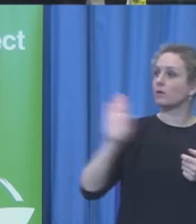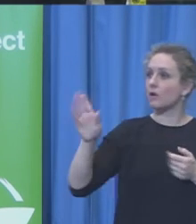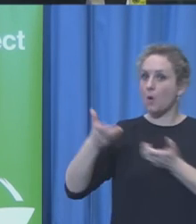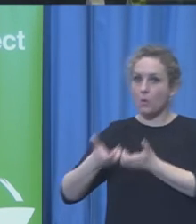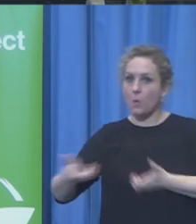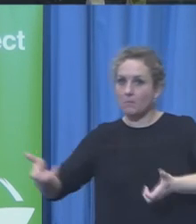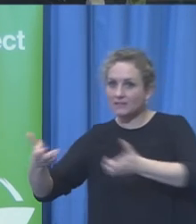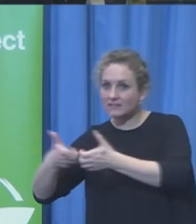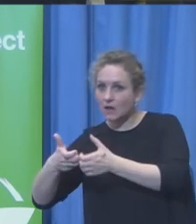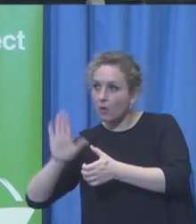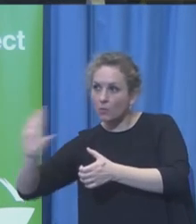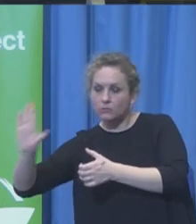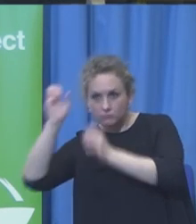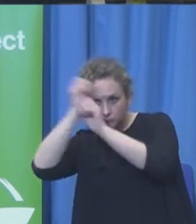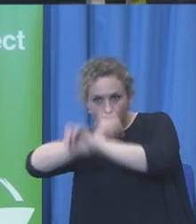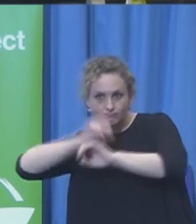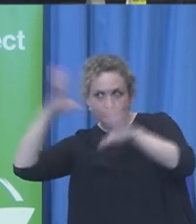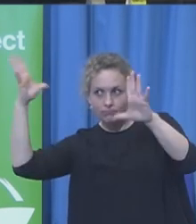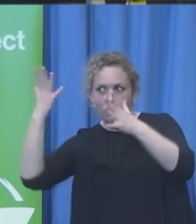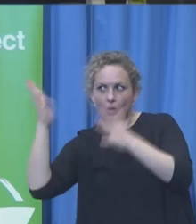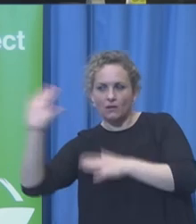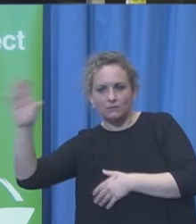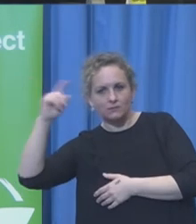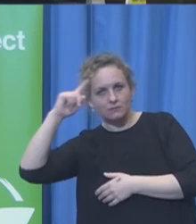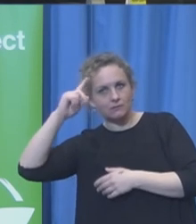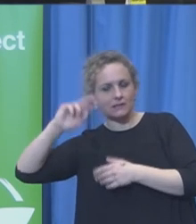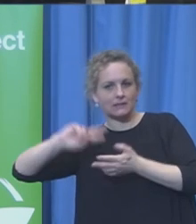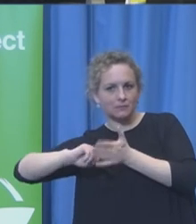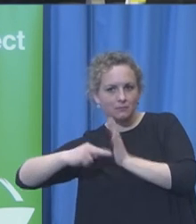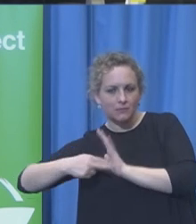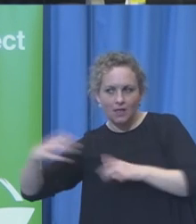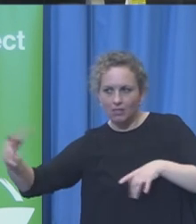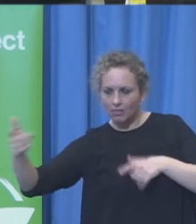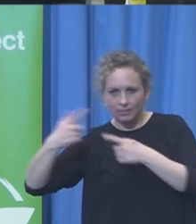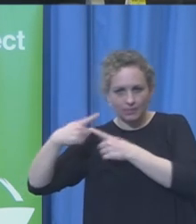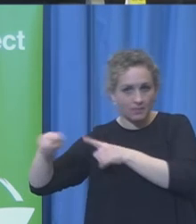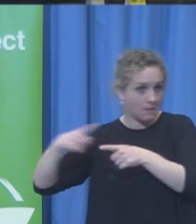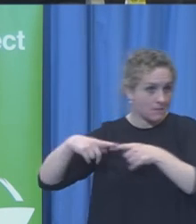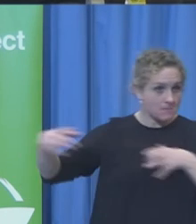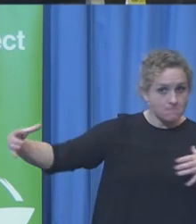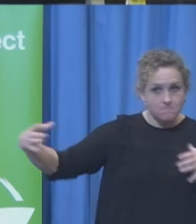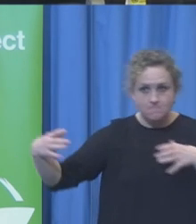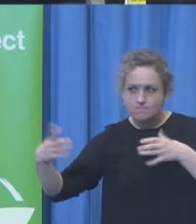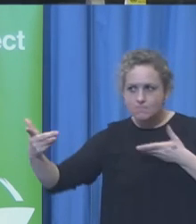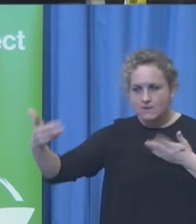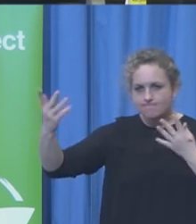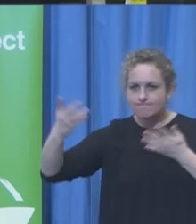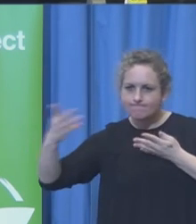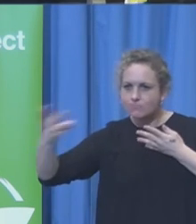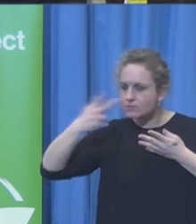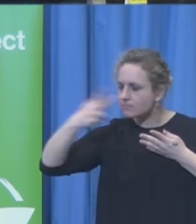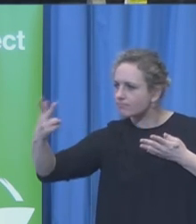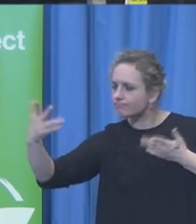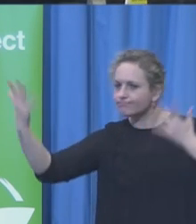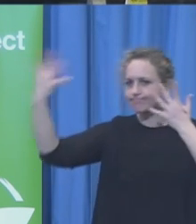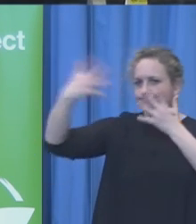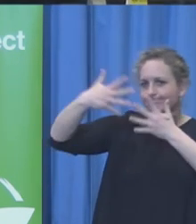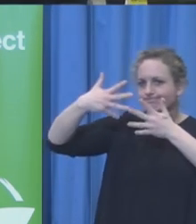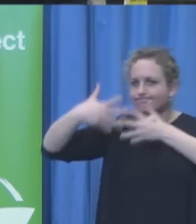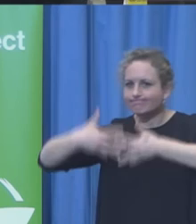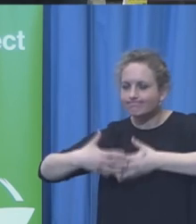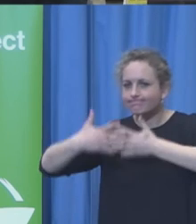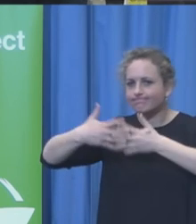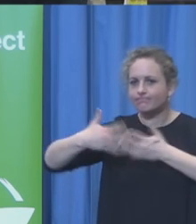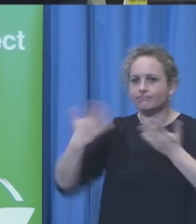regulation, the recent better regulation package, we had a public consultation after the proposal was on the